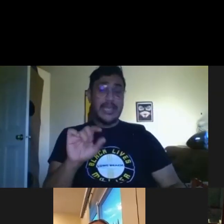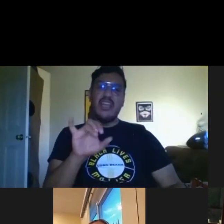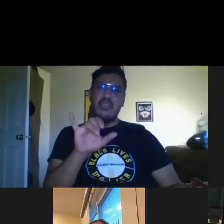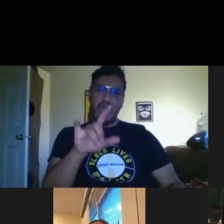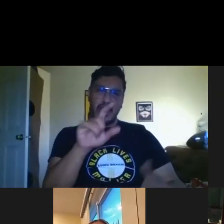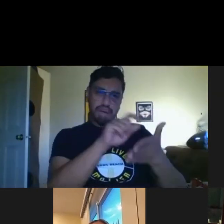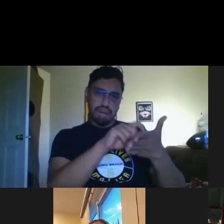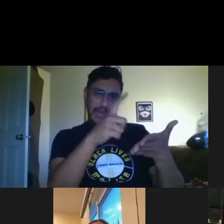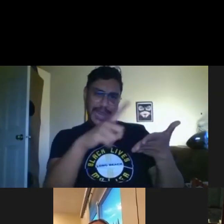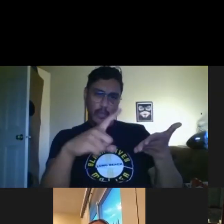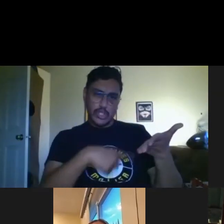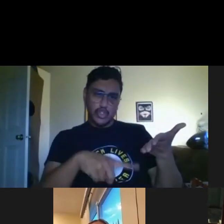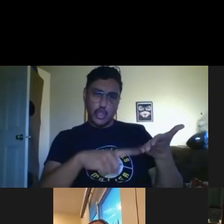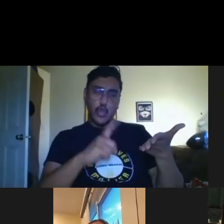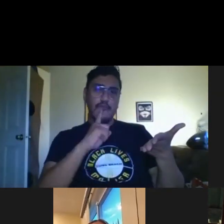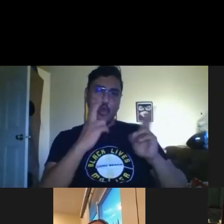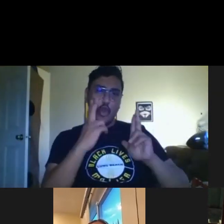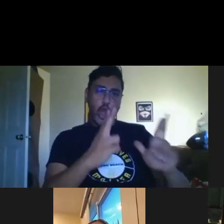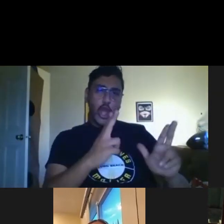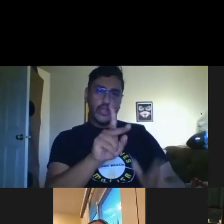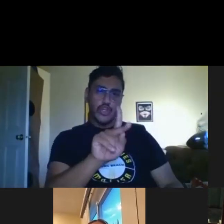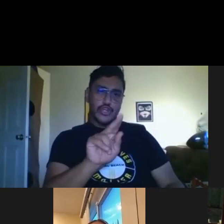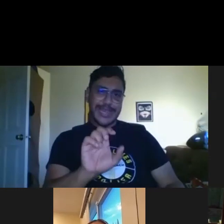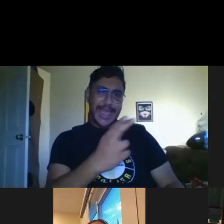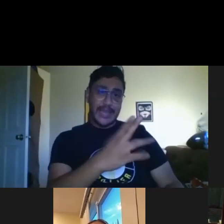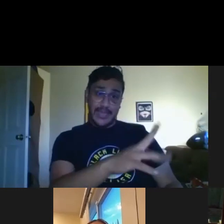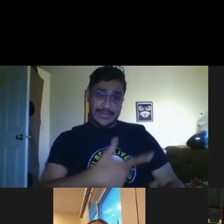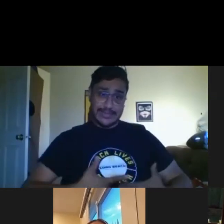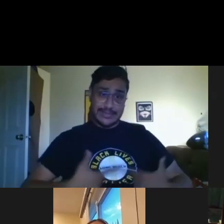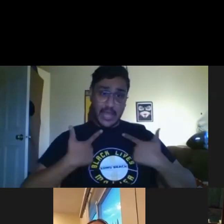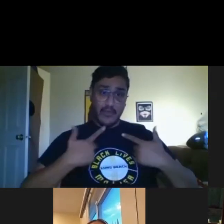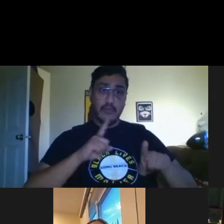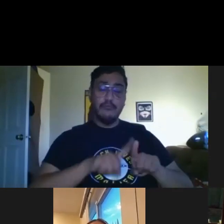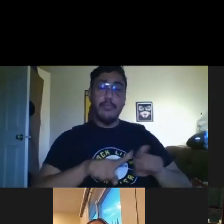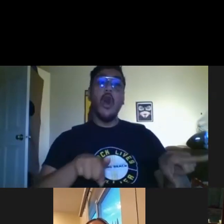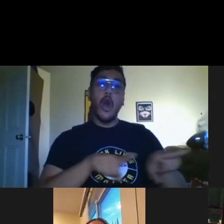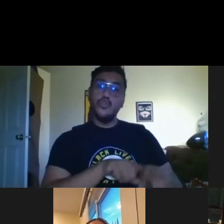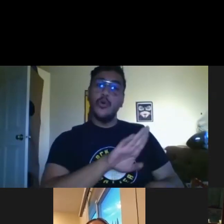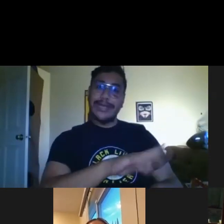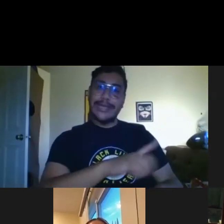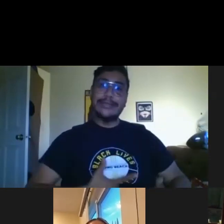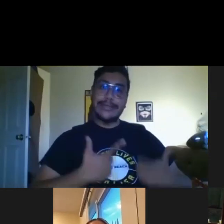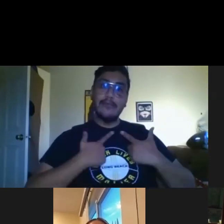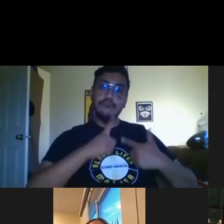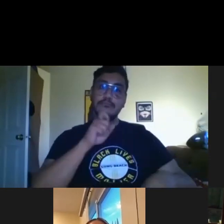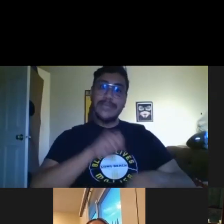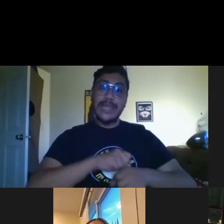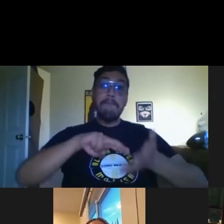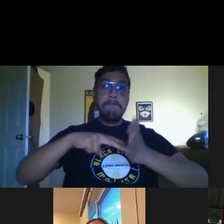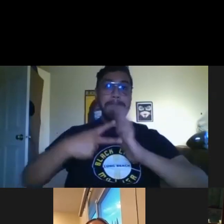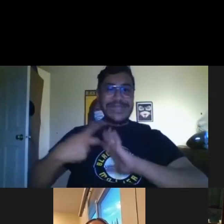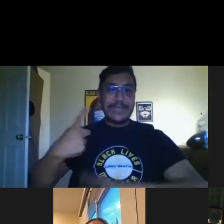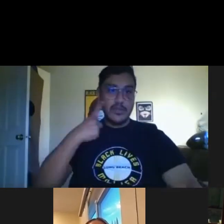honor Kenneth's life and also make his life mean something for those of us who are still here,